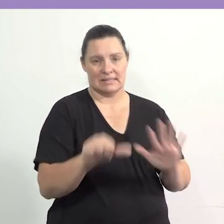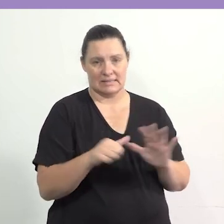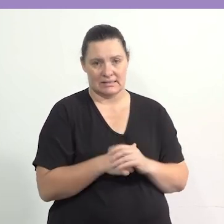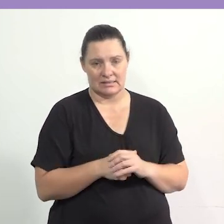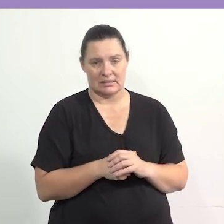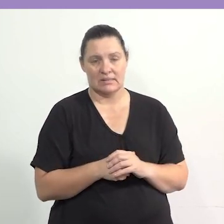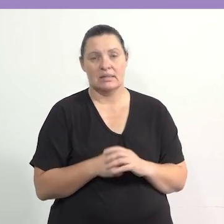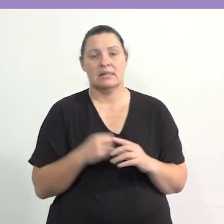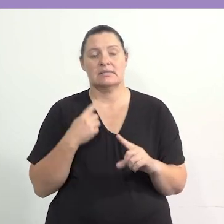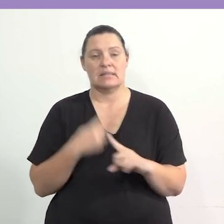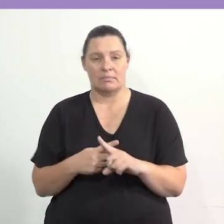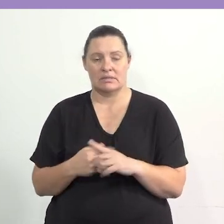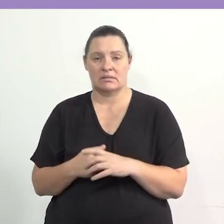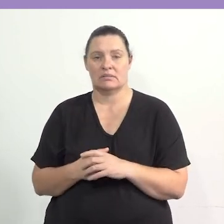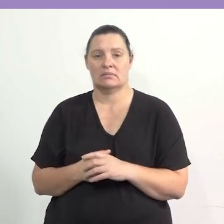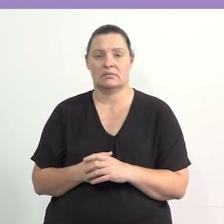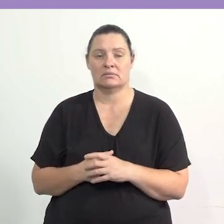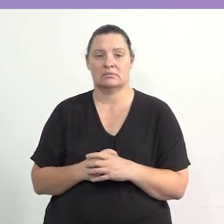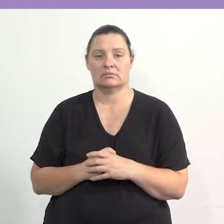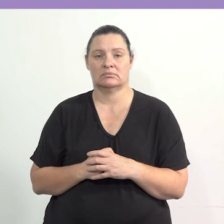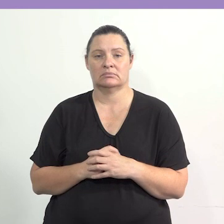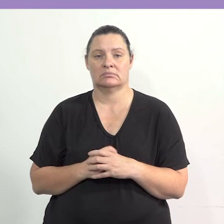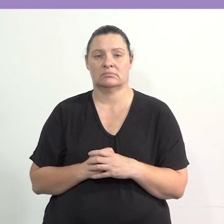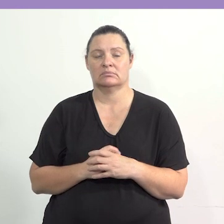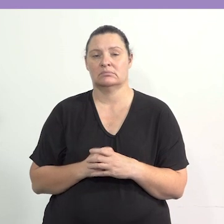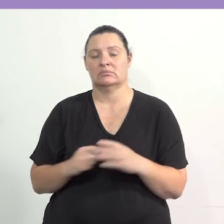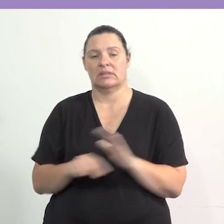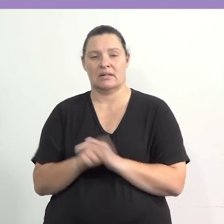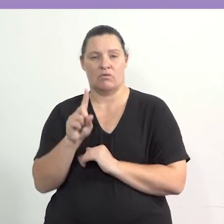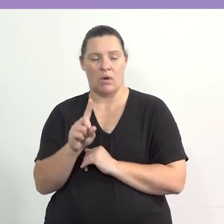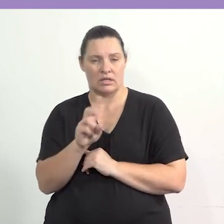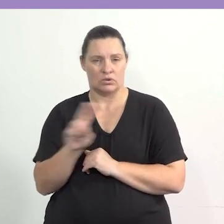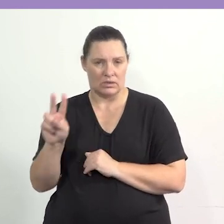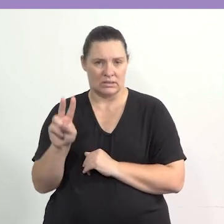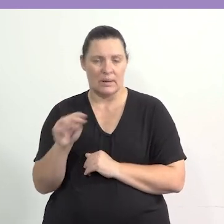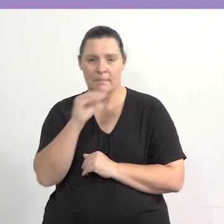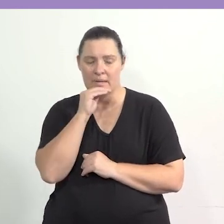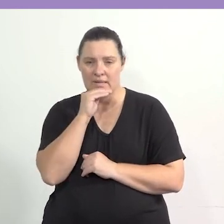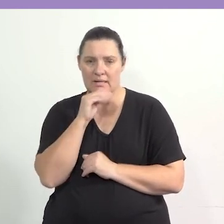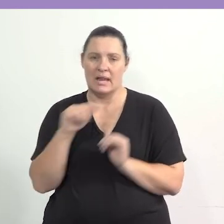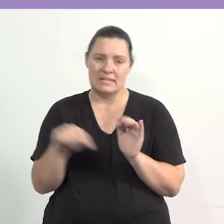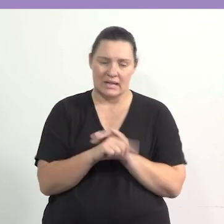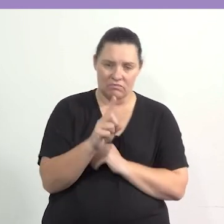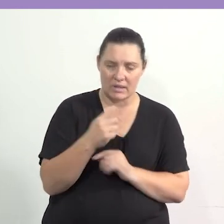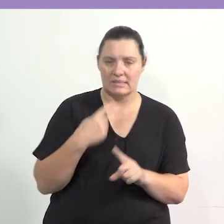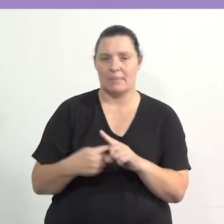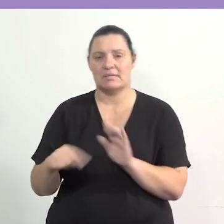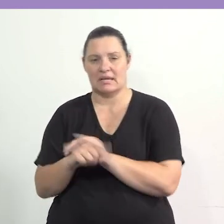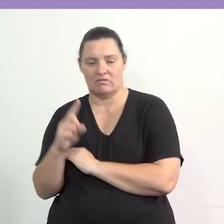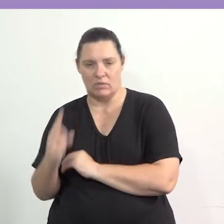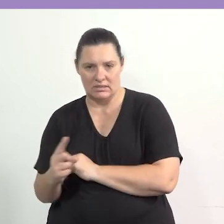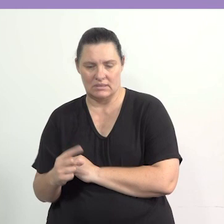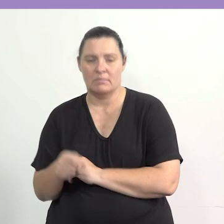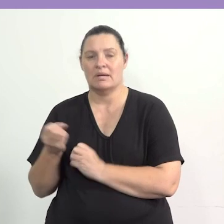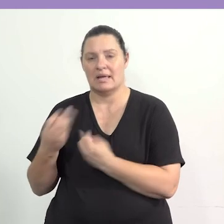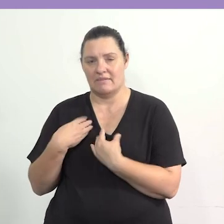16 multiplied by, what is negative 1 squared? Negative 1 squared means negative 1 multiplied by a negative 1. So